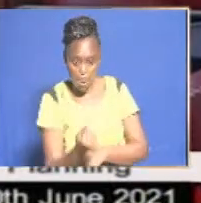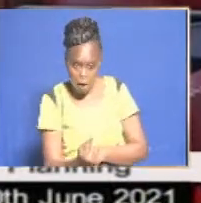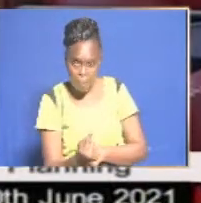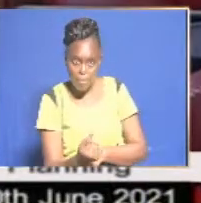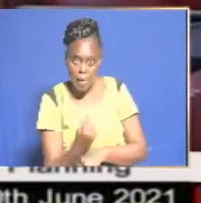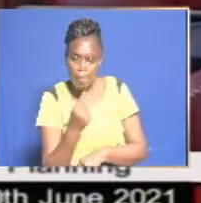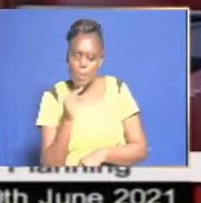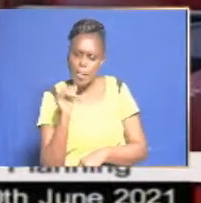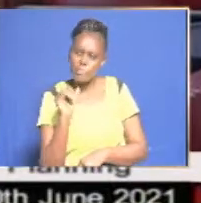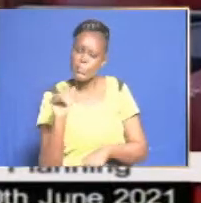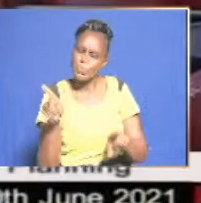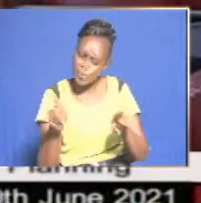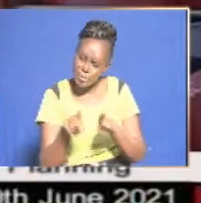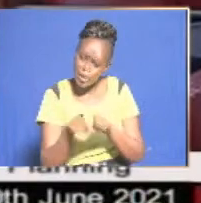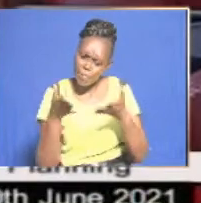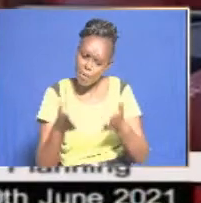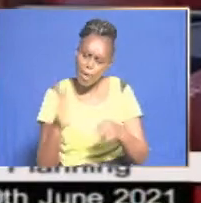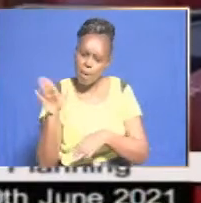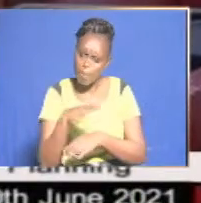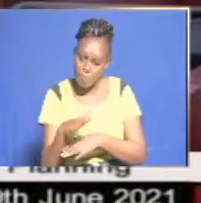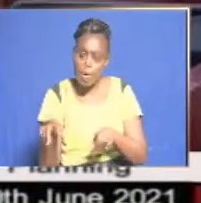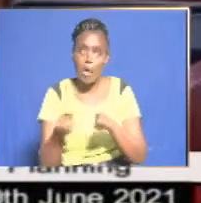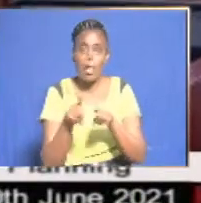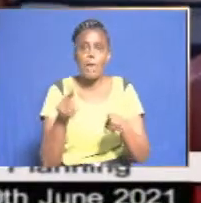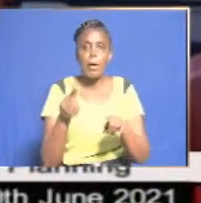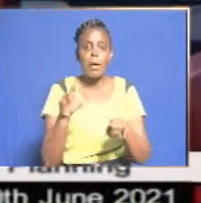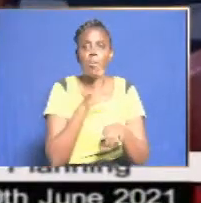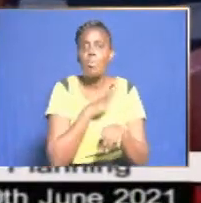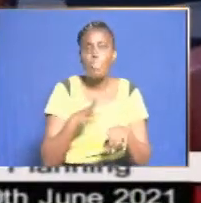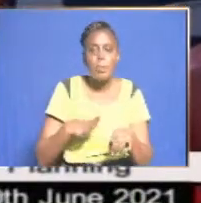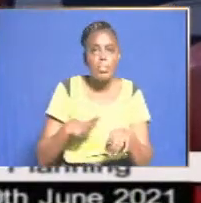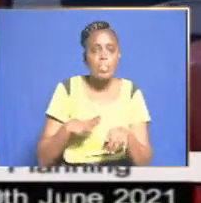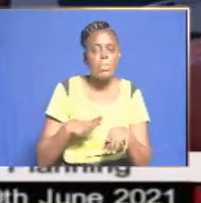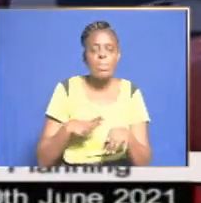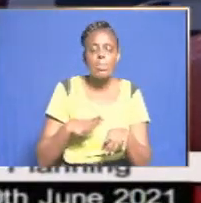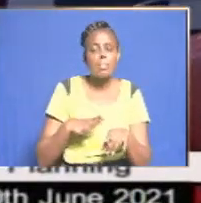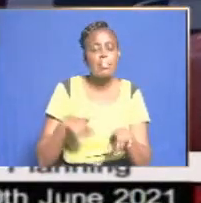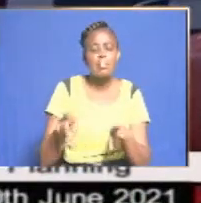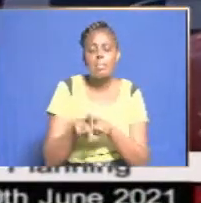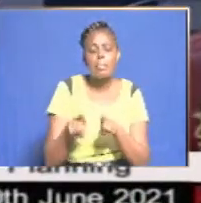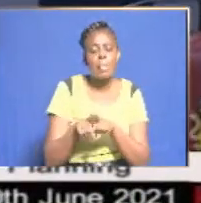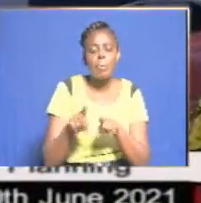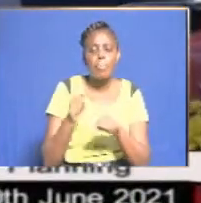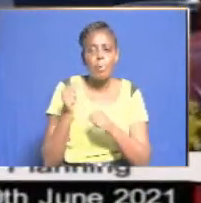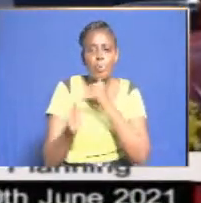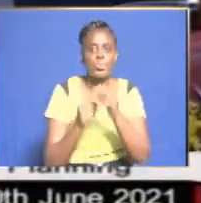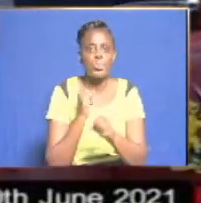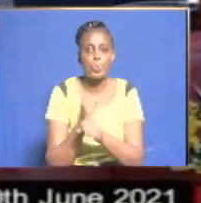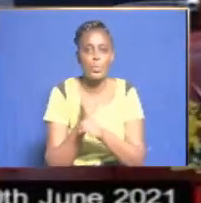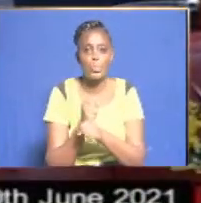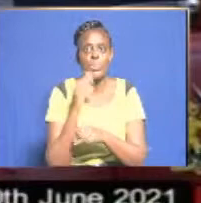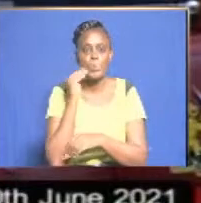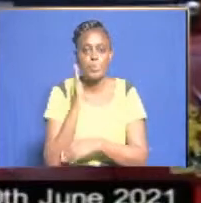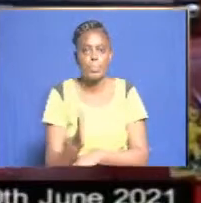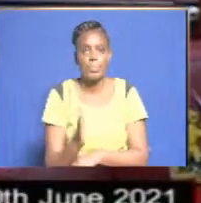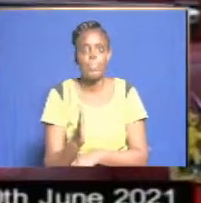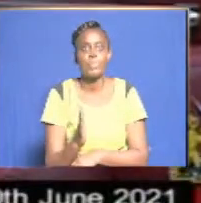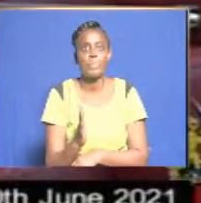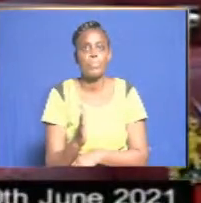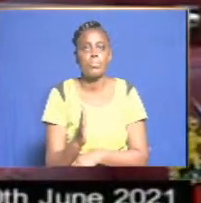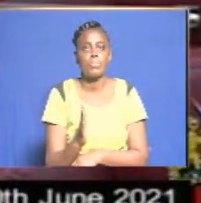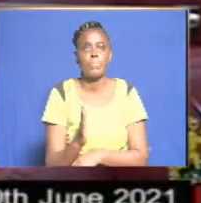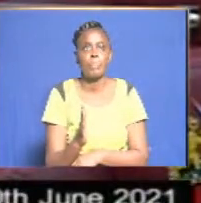and mention this on the floor as if the committee has not moved on the matter. Honorable Speaker, he who comes to